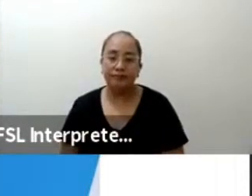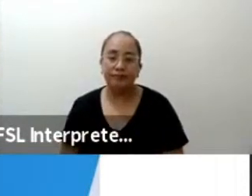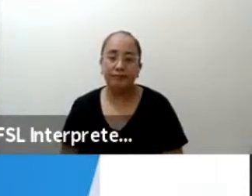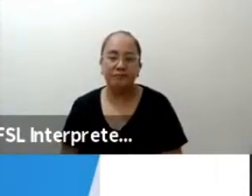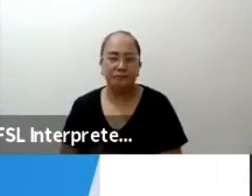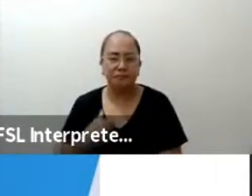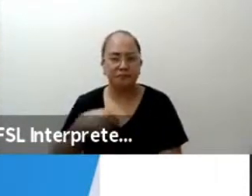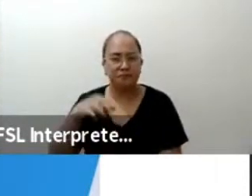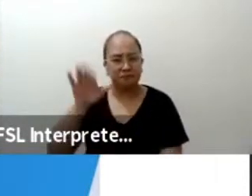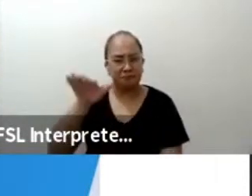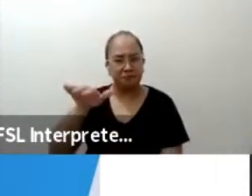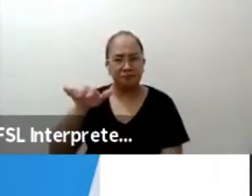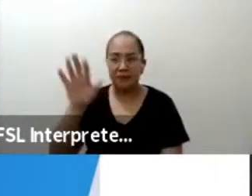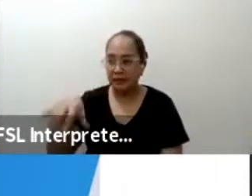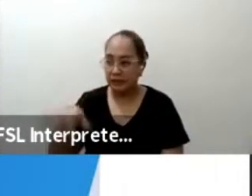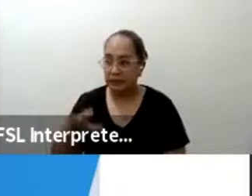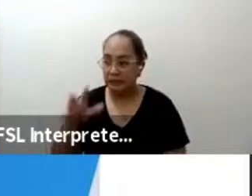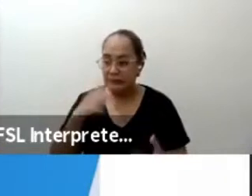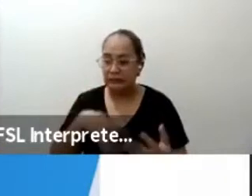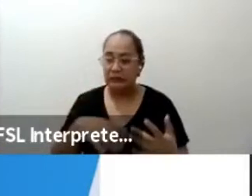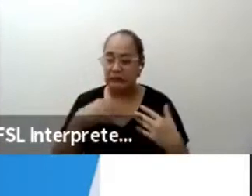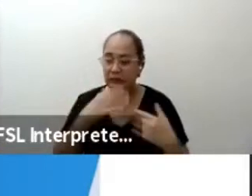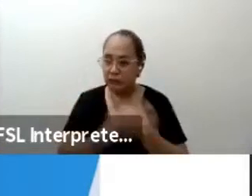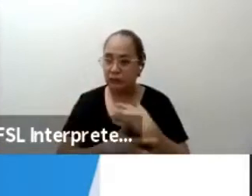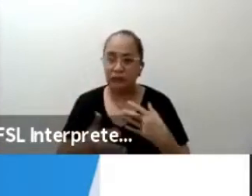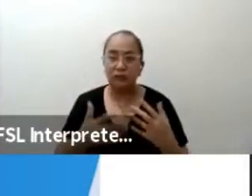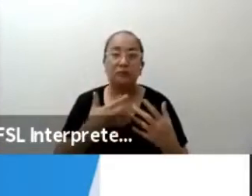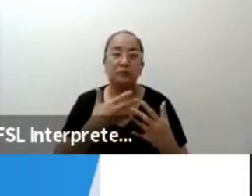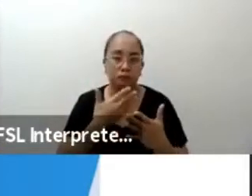the countries that essentially did well